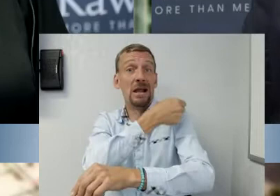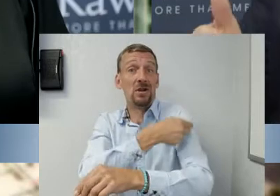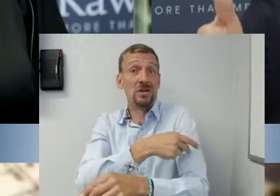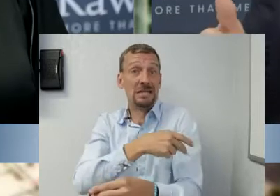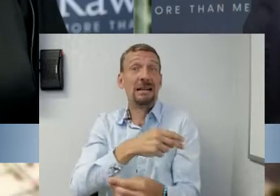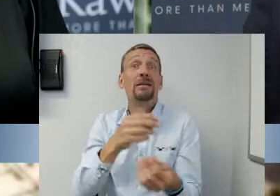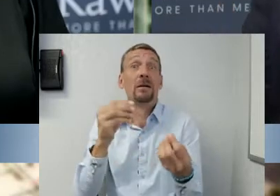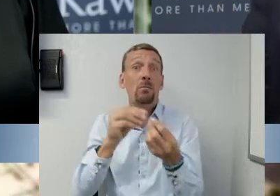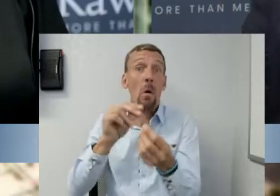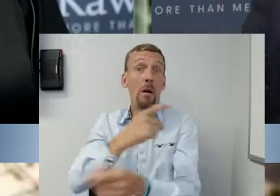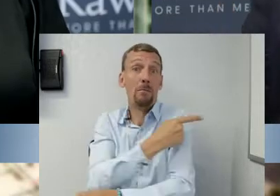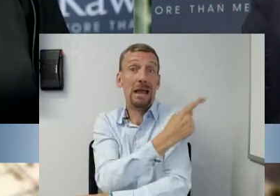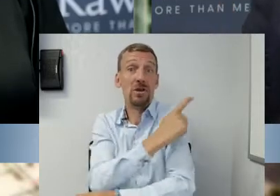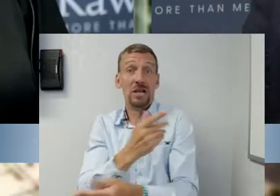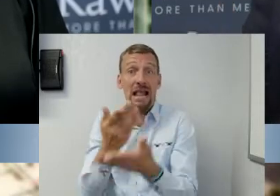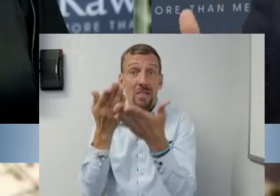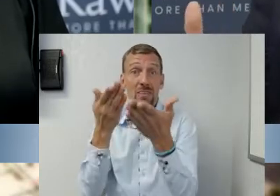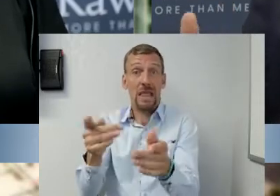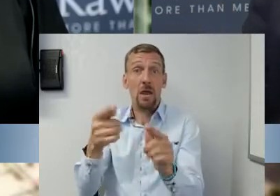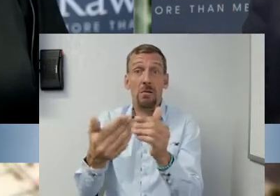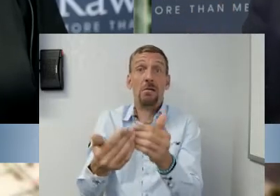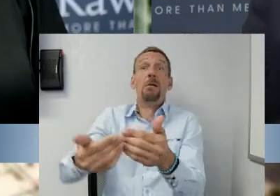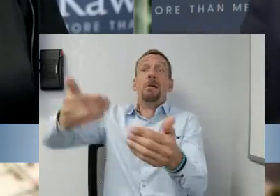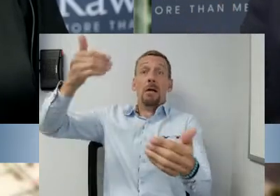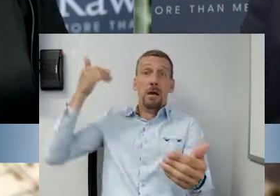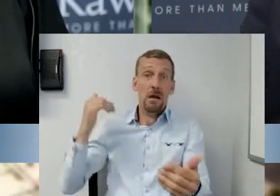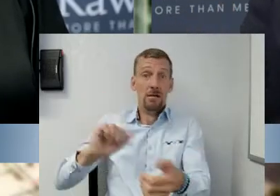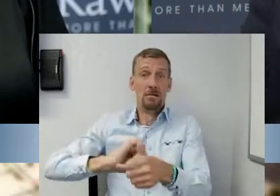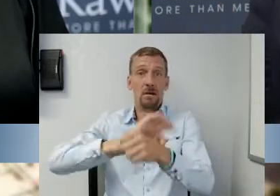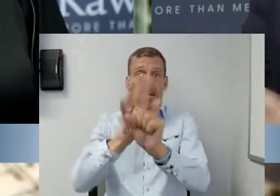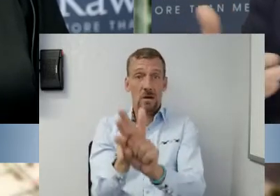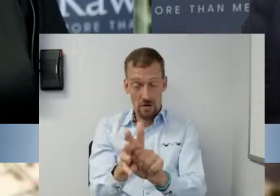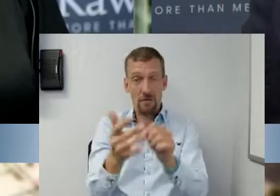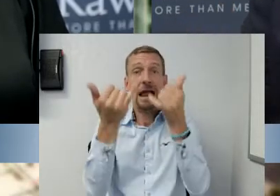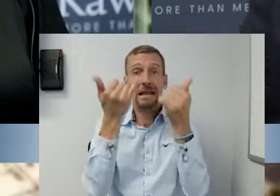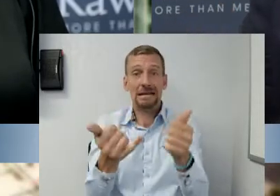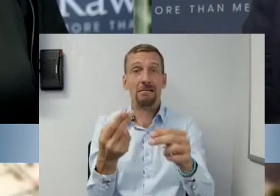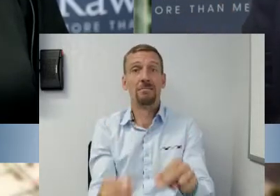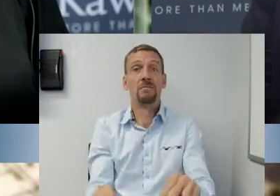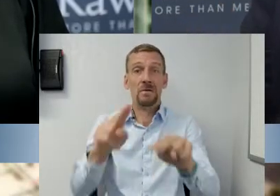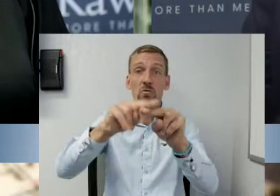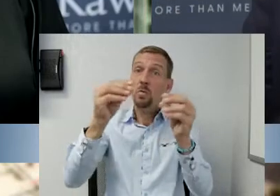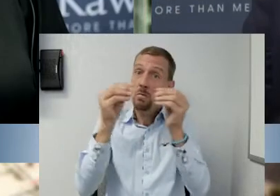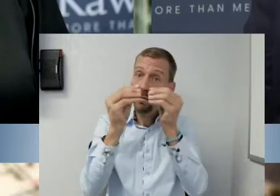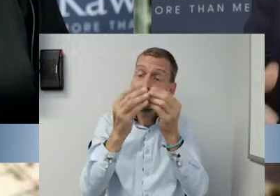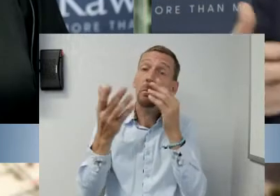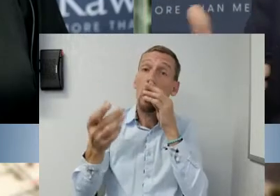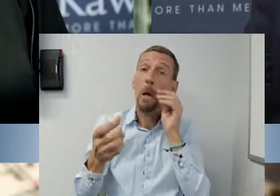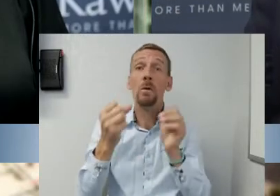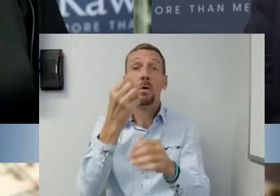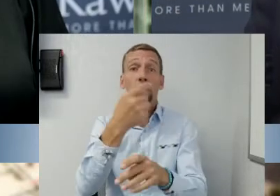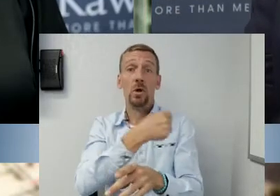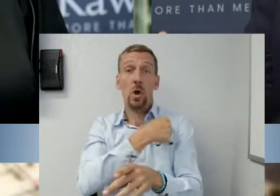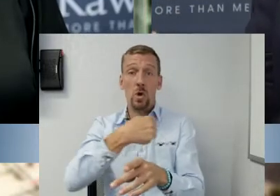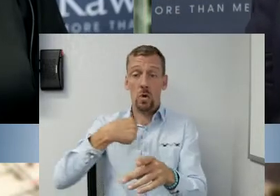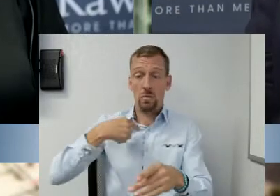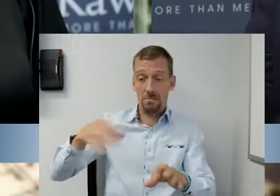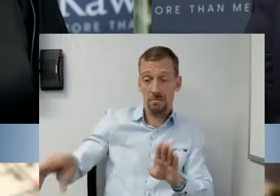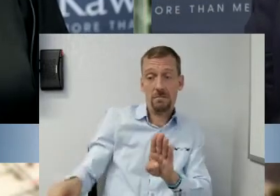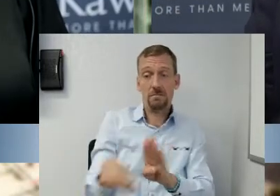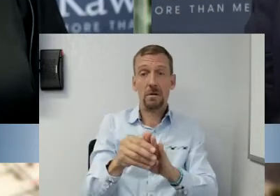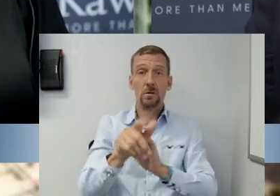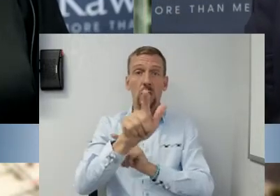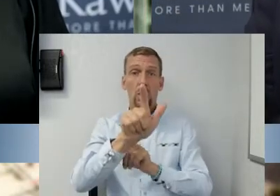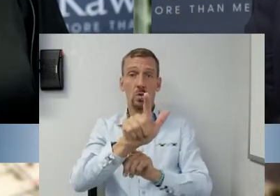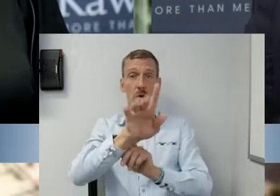on March 12th, pre-COVID, so to speak. But fortunately, we've added 24 new